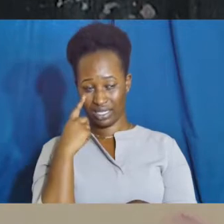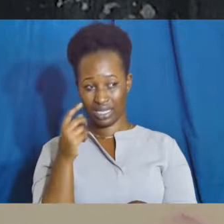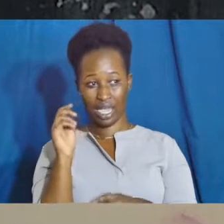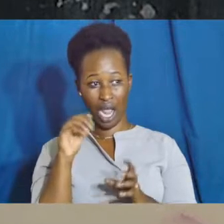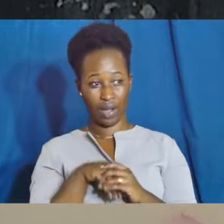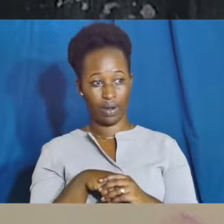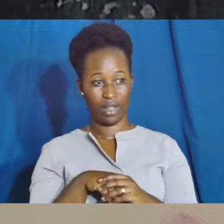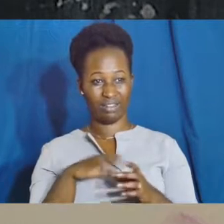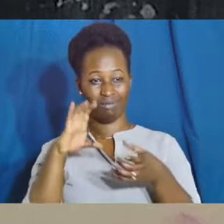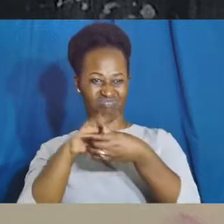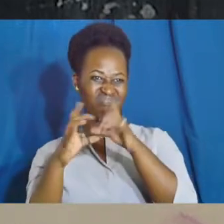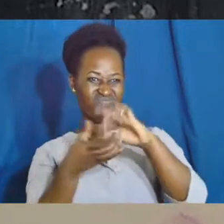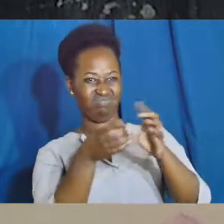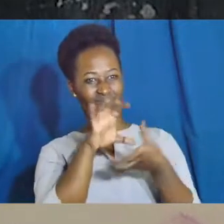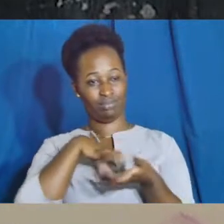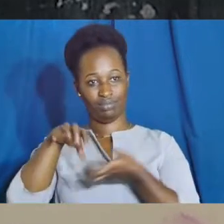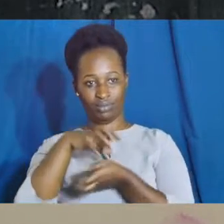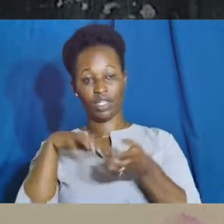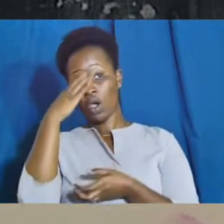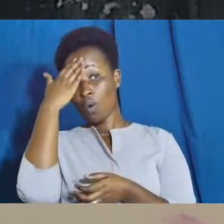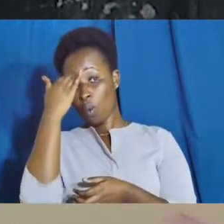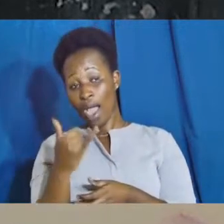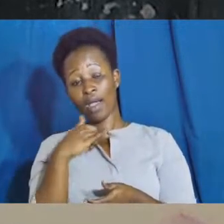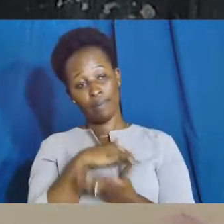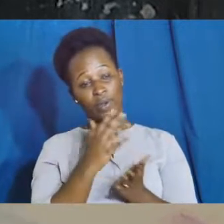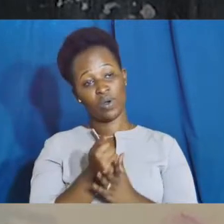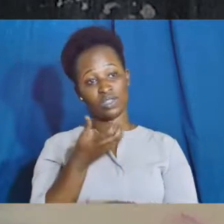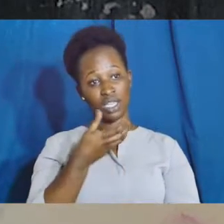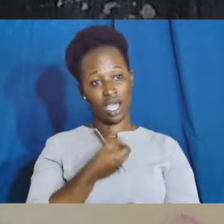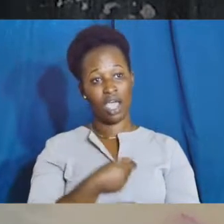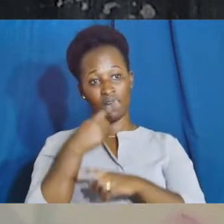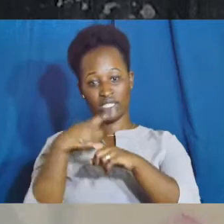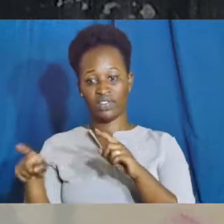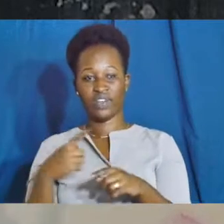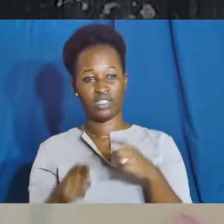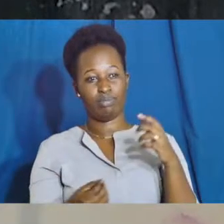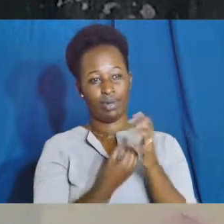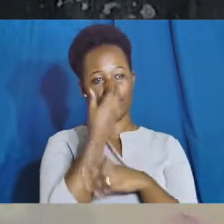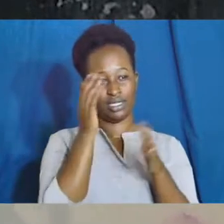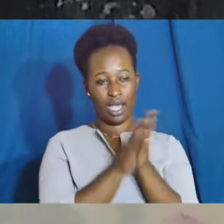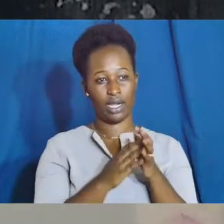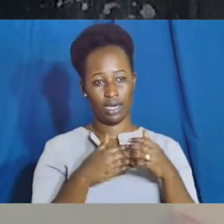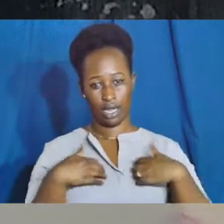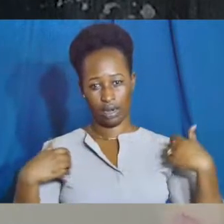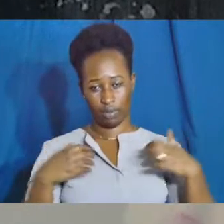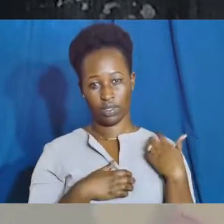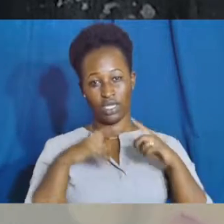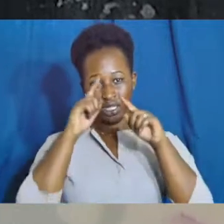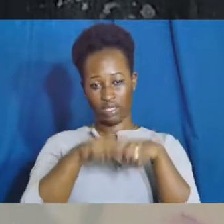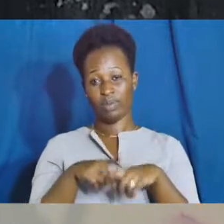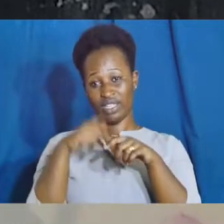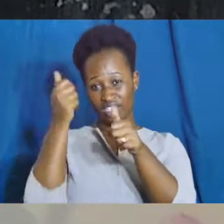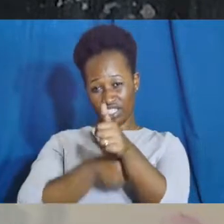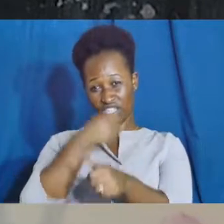is complex because it has different plants and animals depending on each other for